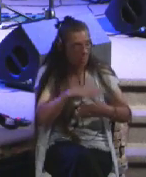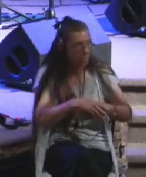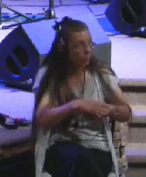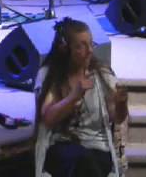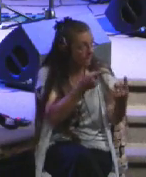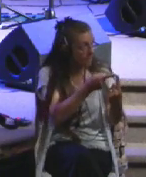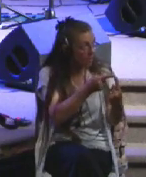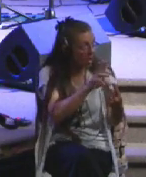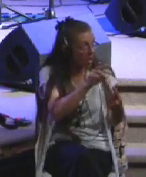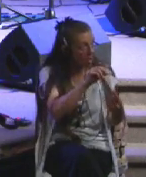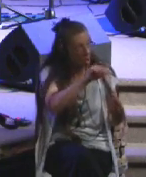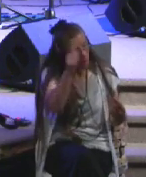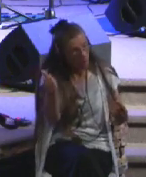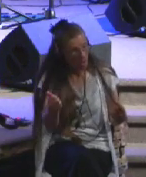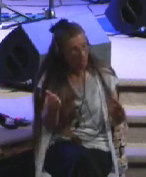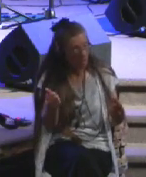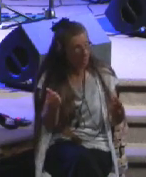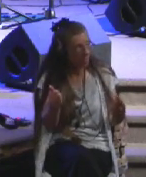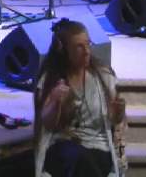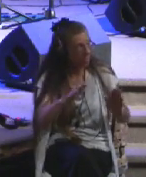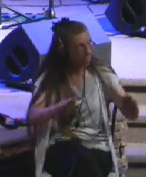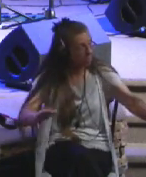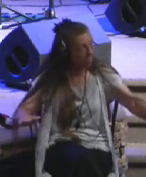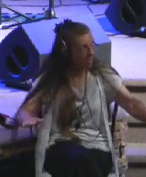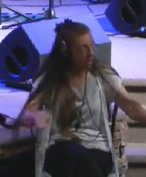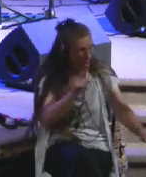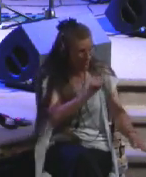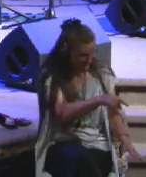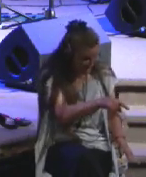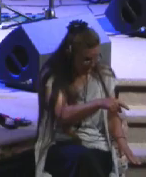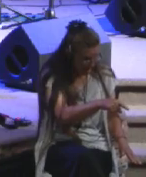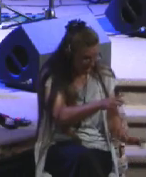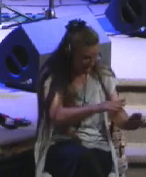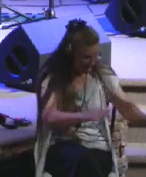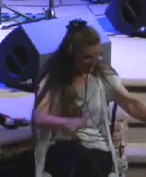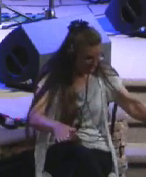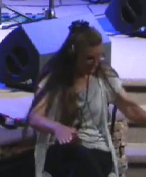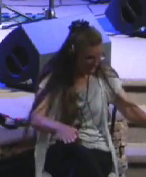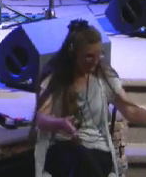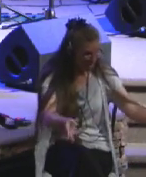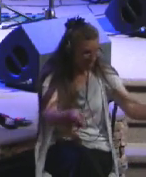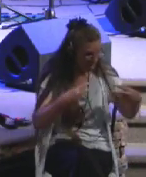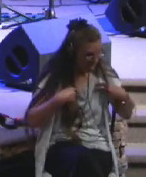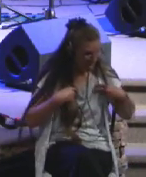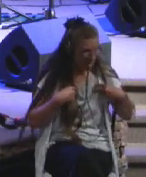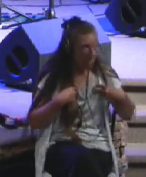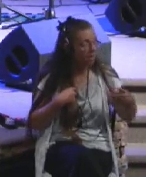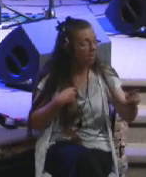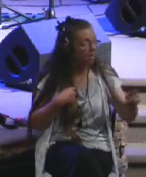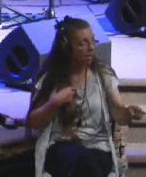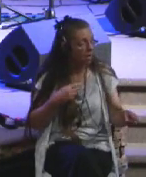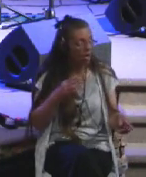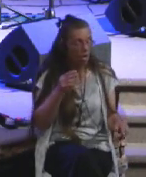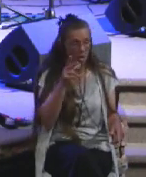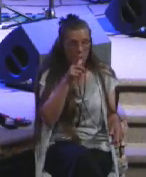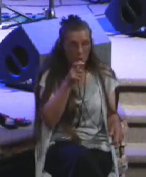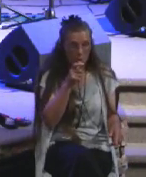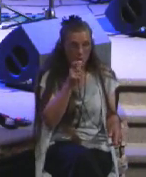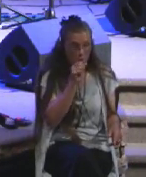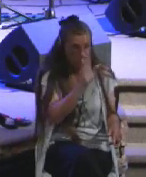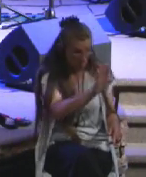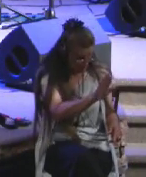children, well, that child not only becomes the heir of your brother's estate, that child, who is your son, will